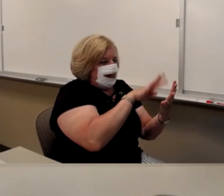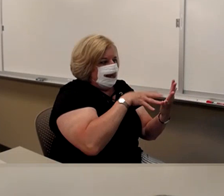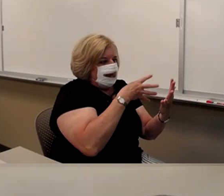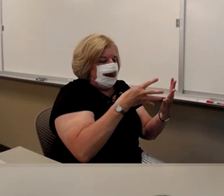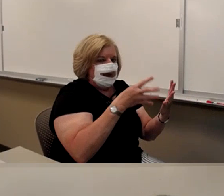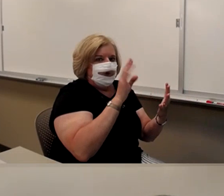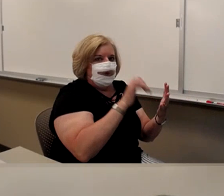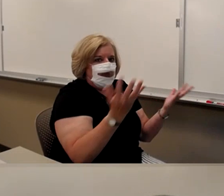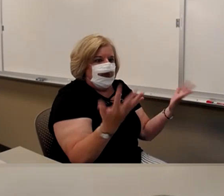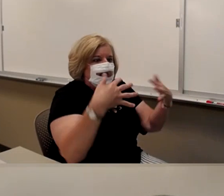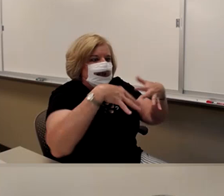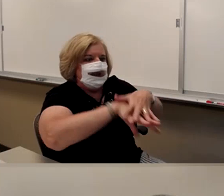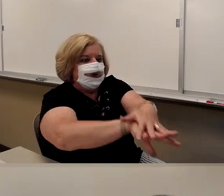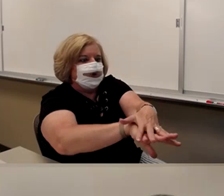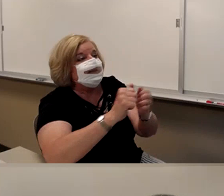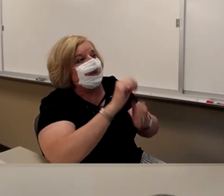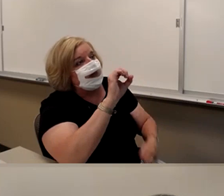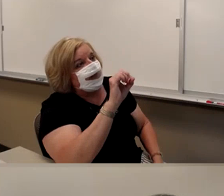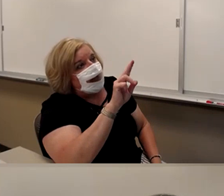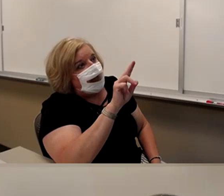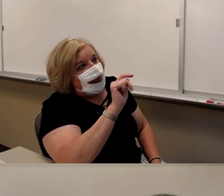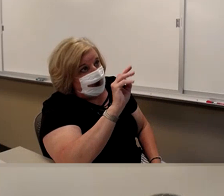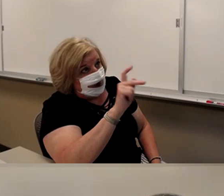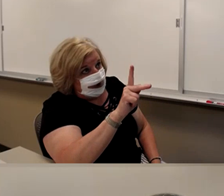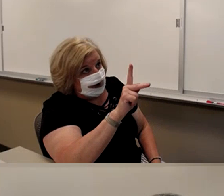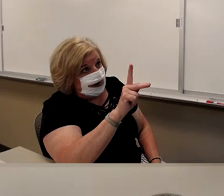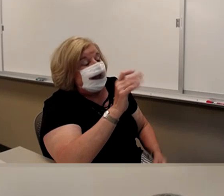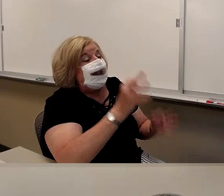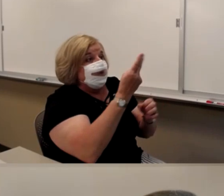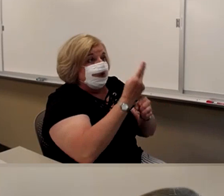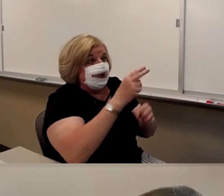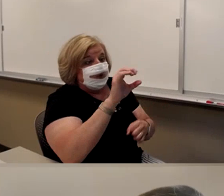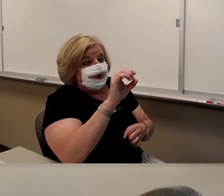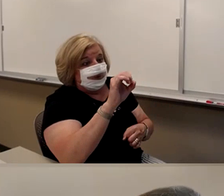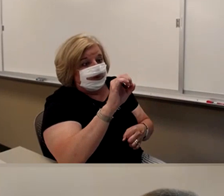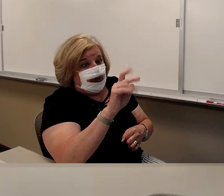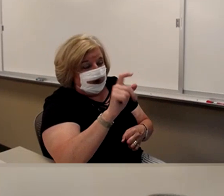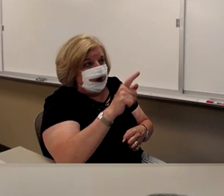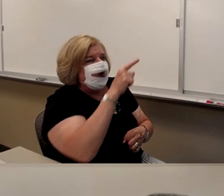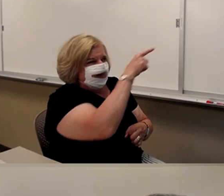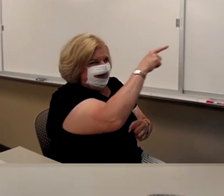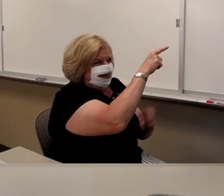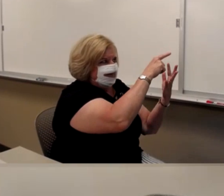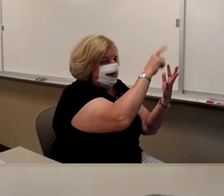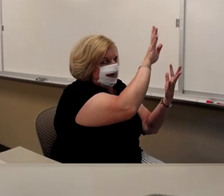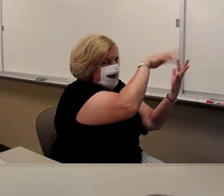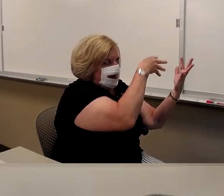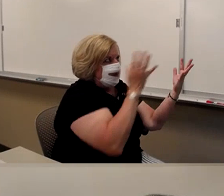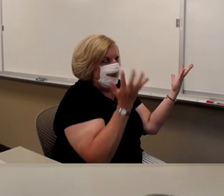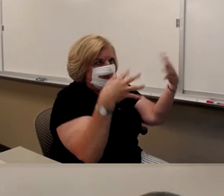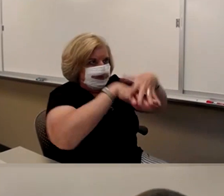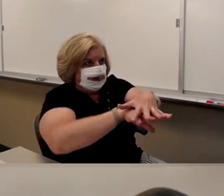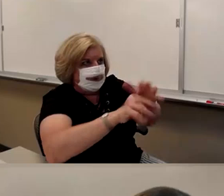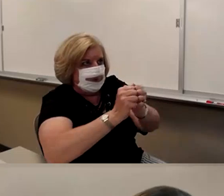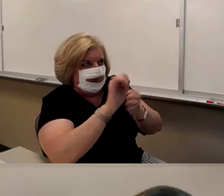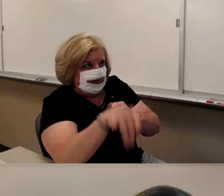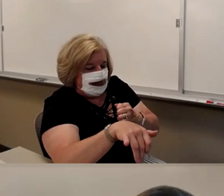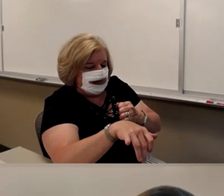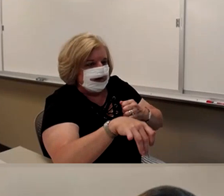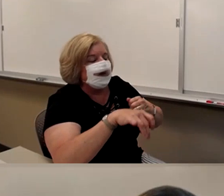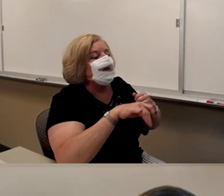your Outlook. So if you use Outlook, right, that integrates with your Outlook calendar, right? And that's where you